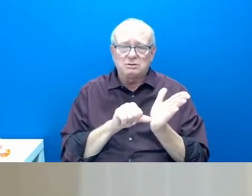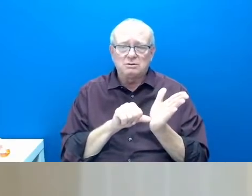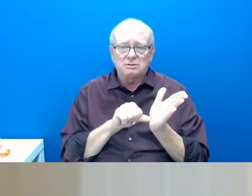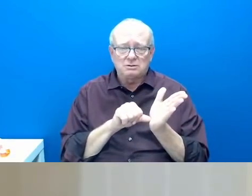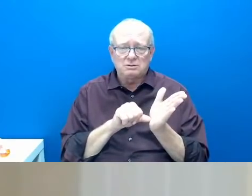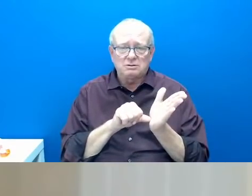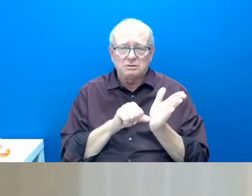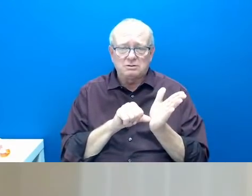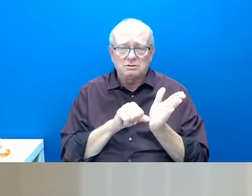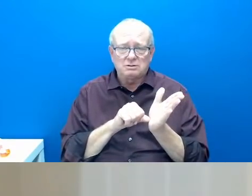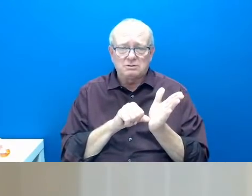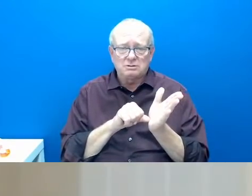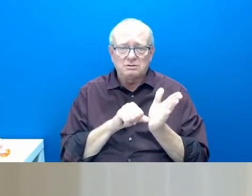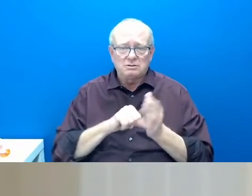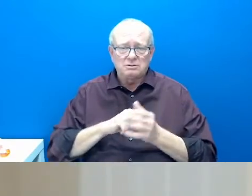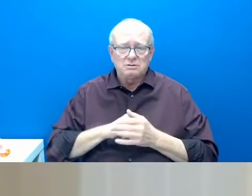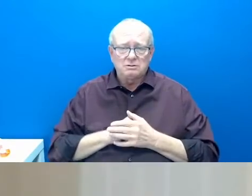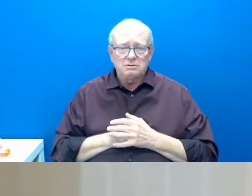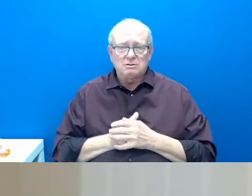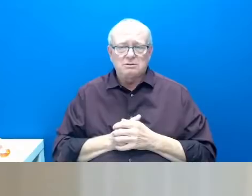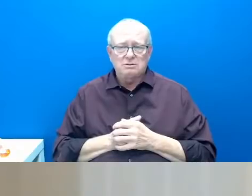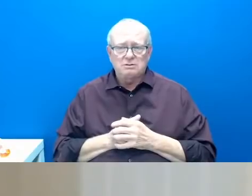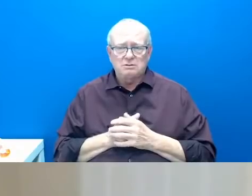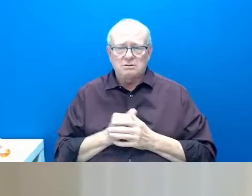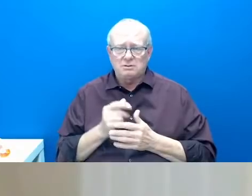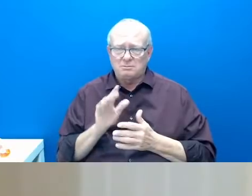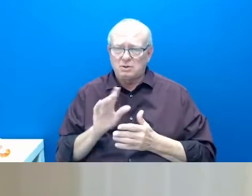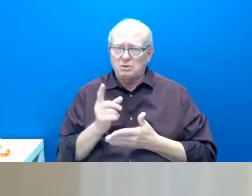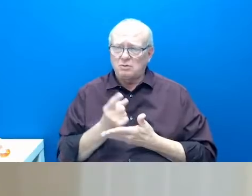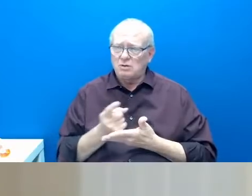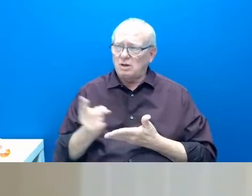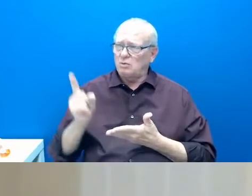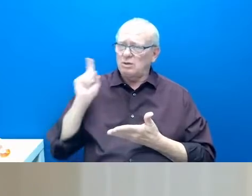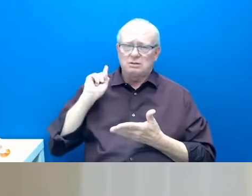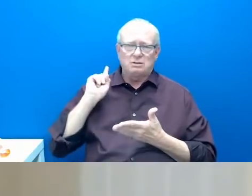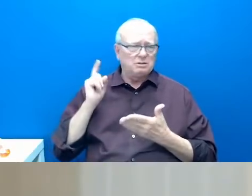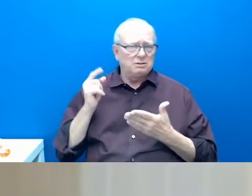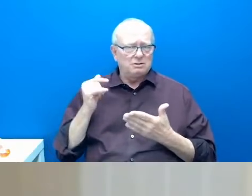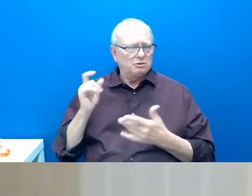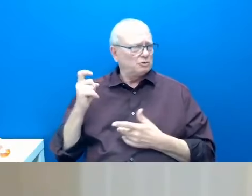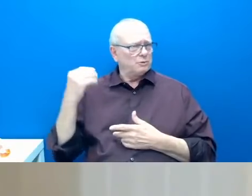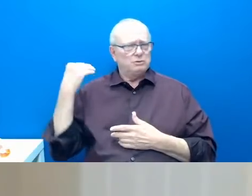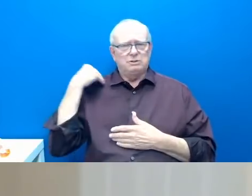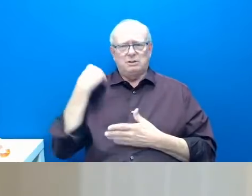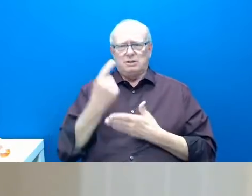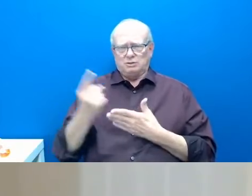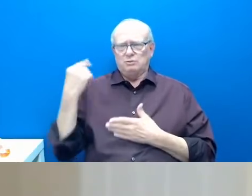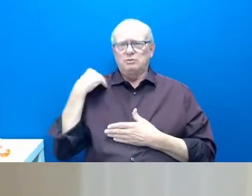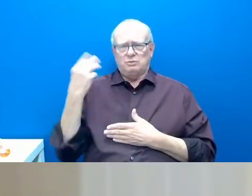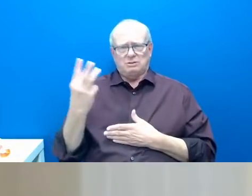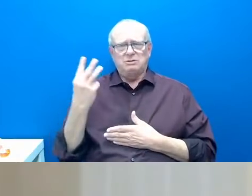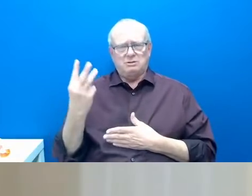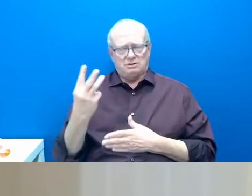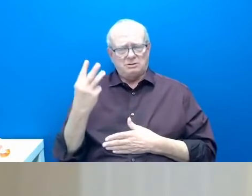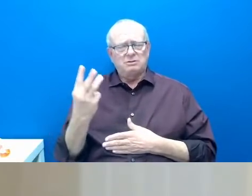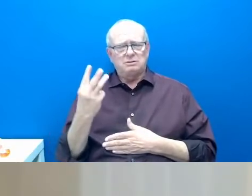I can't remember the date. It was about a week ago now, Wednesday.